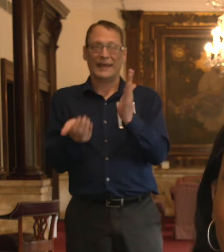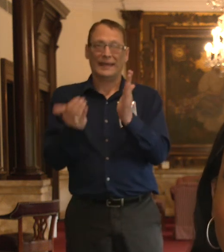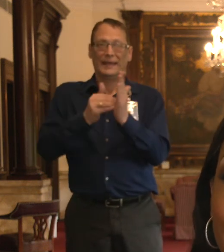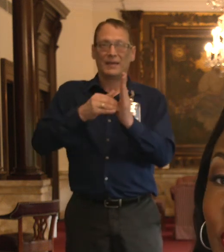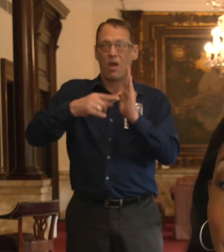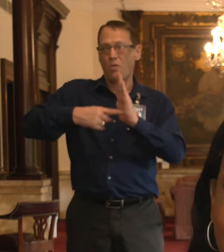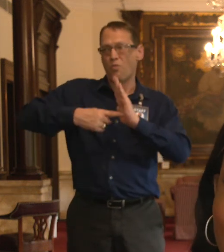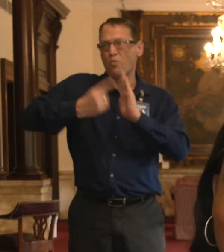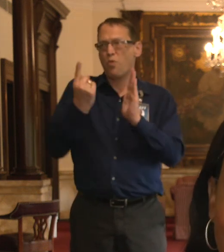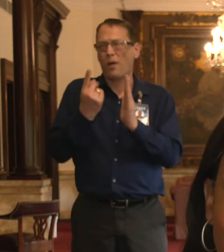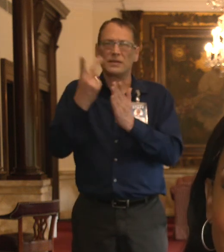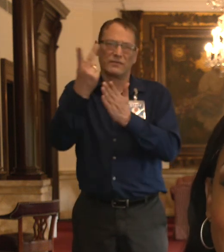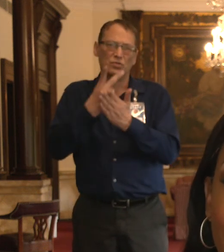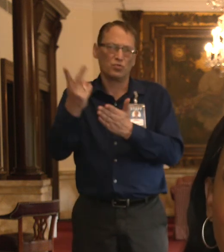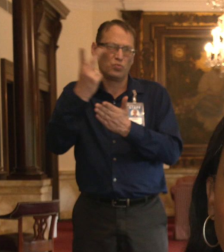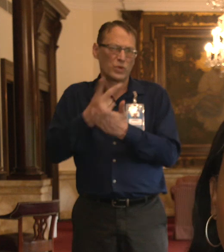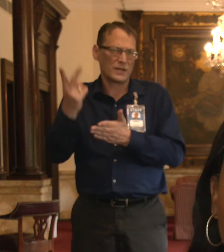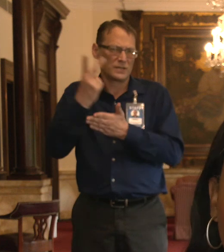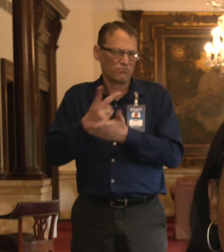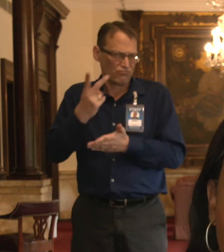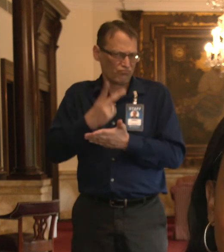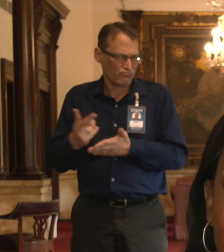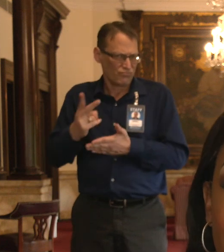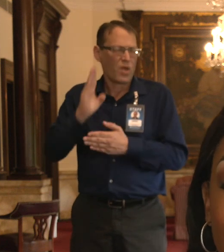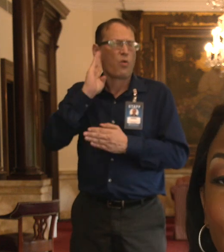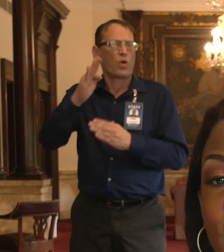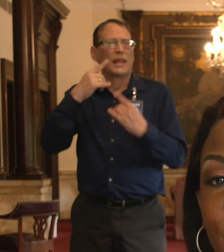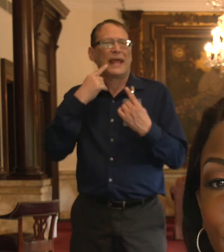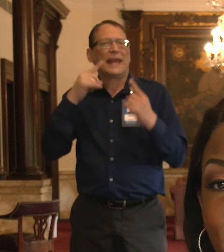once every 2 weeks or so, but we will make plenty of